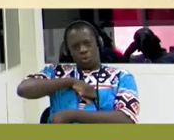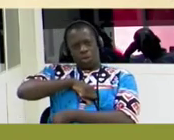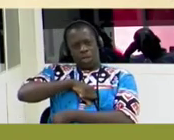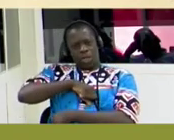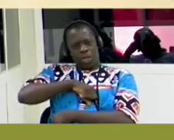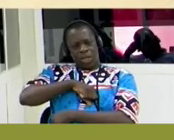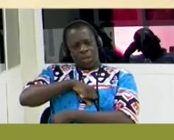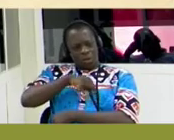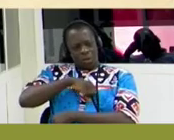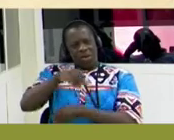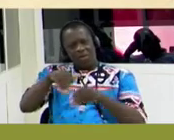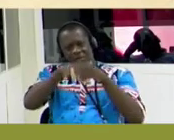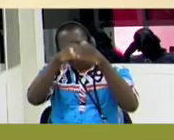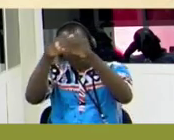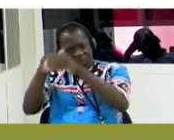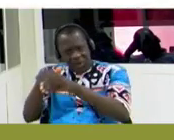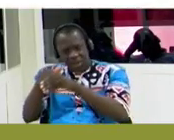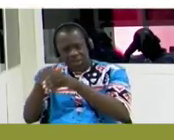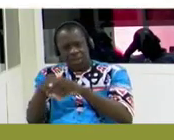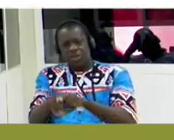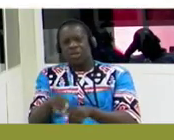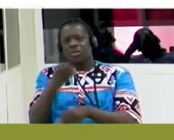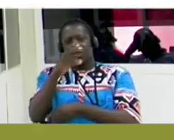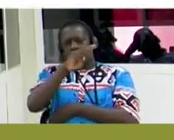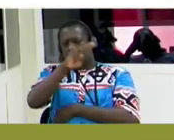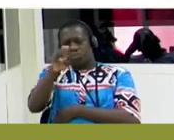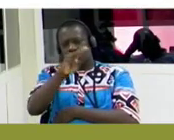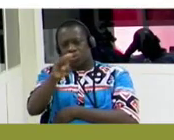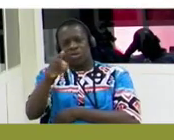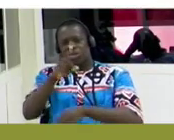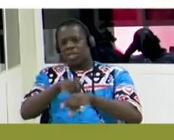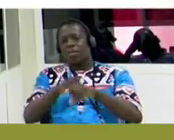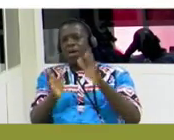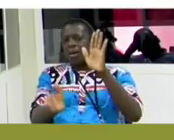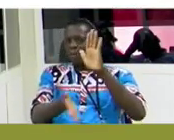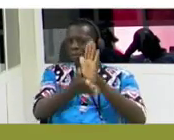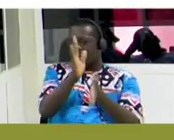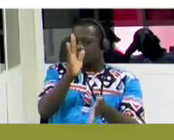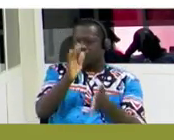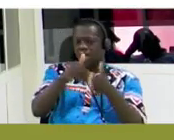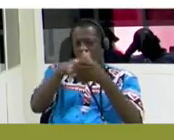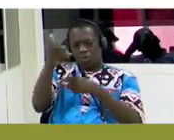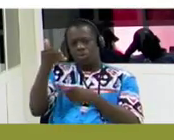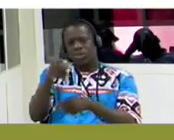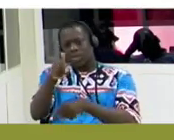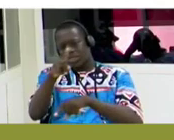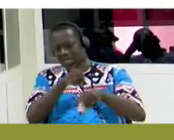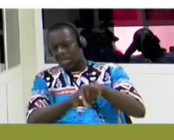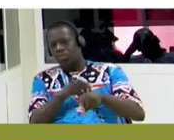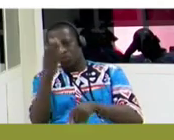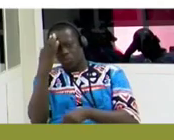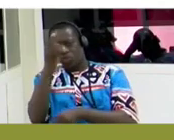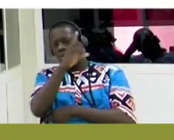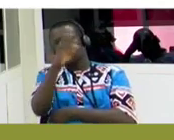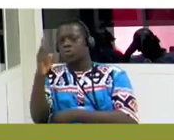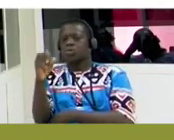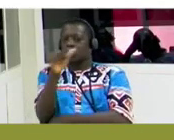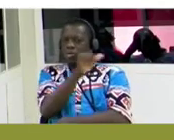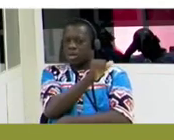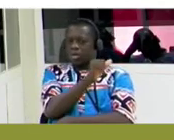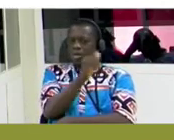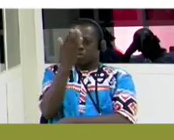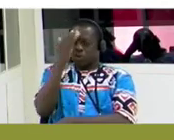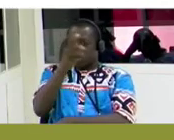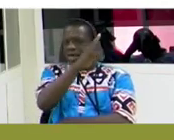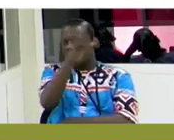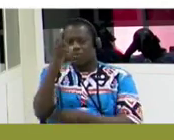was, since I passed out, I was at Yundum. Maybe that time we know each other, you know, everybody there. So why should I